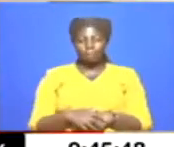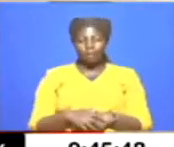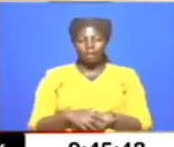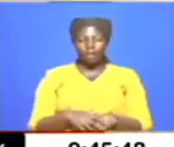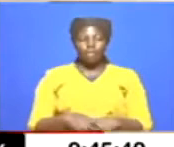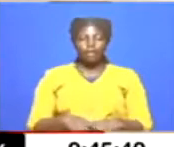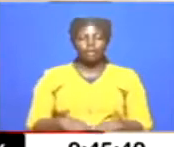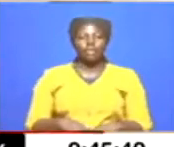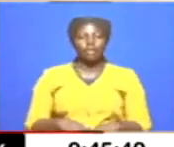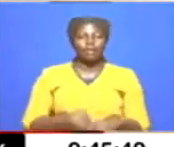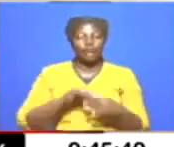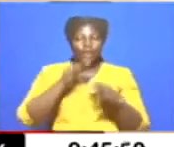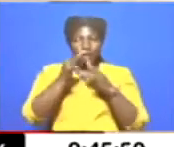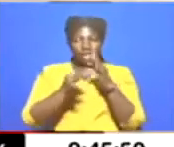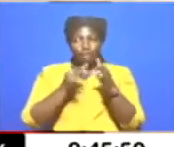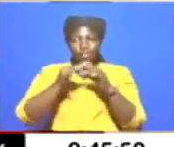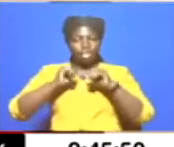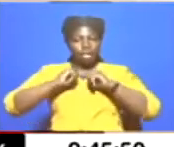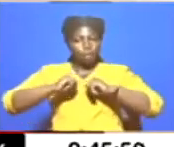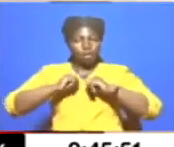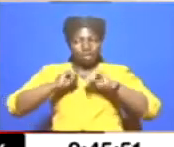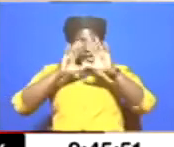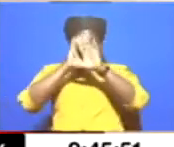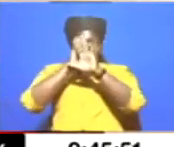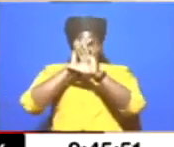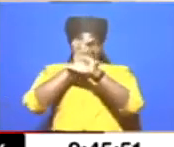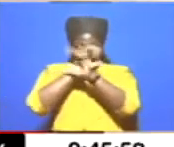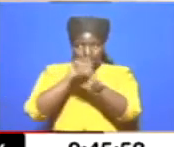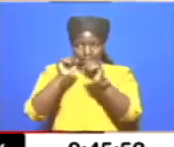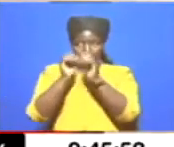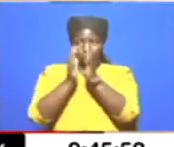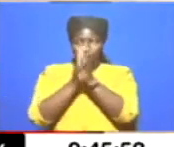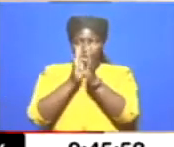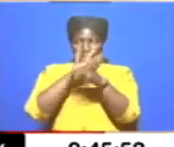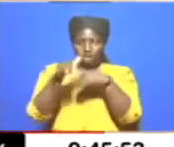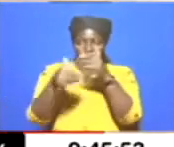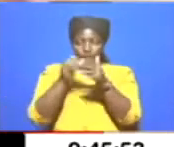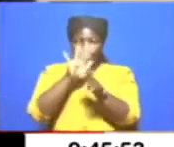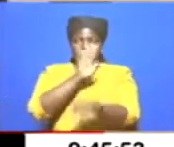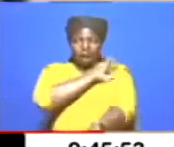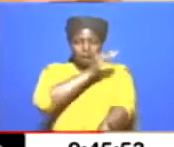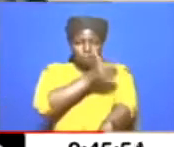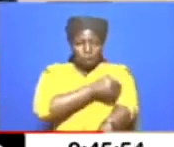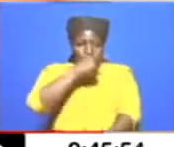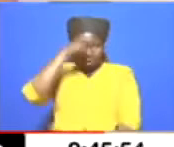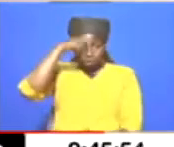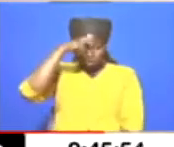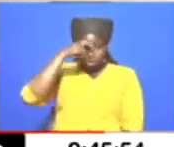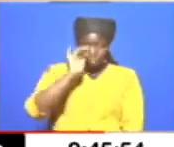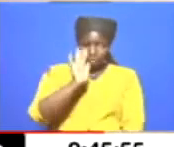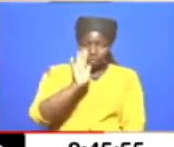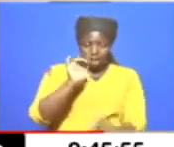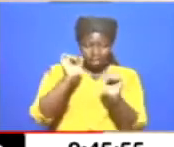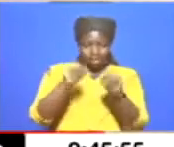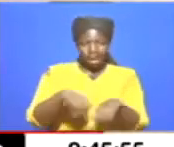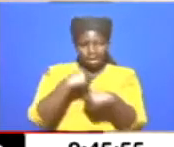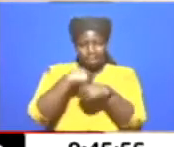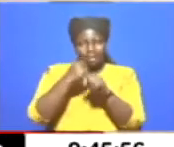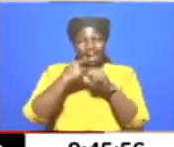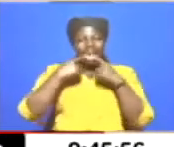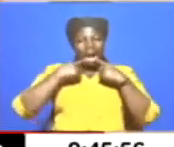the heads of state, in their infinite wisdom and with all of their power, can make